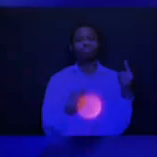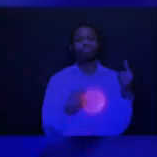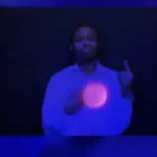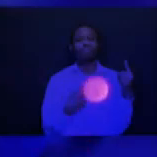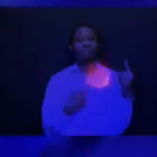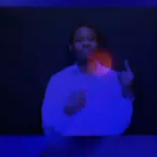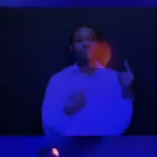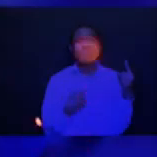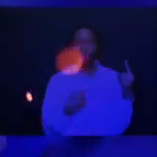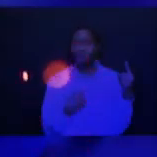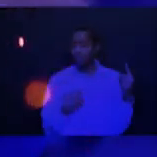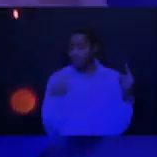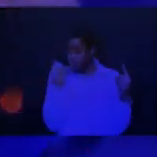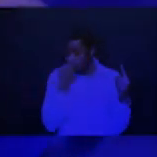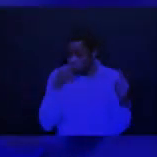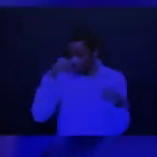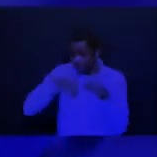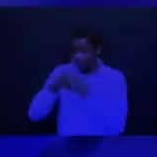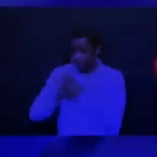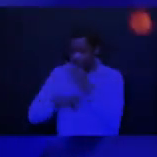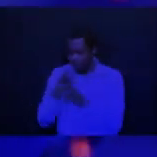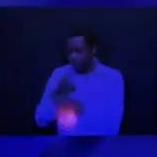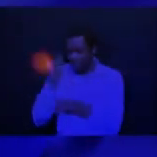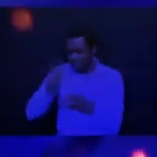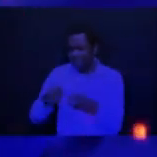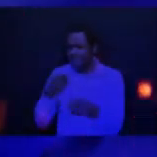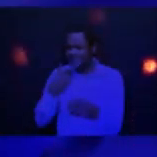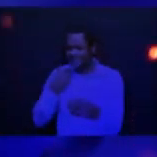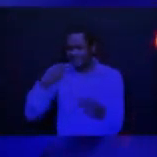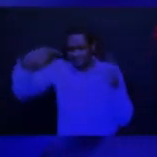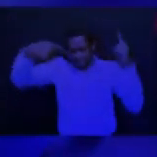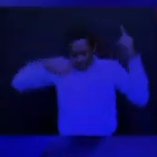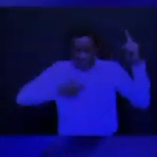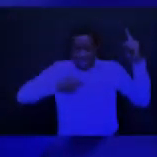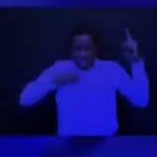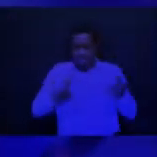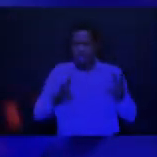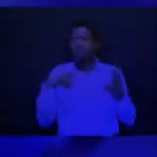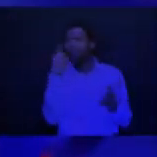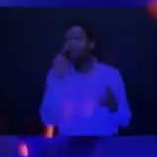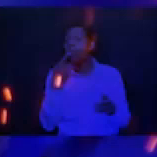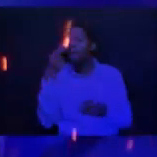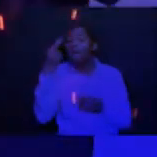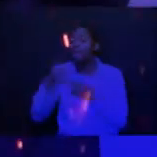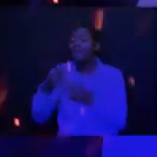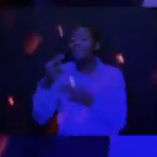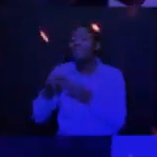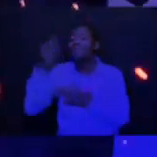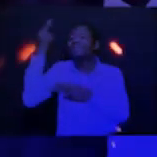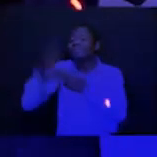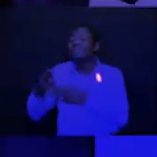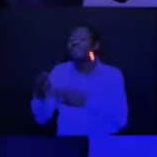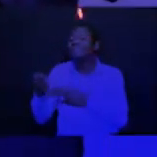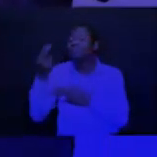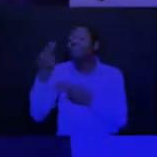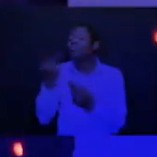an emphatic statement in the world. Give me the person's name.